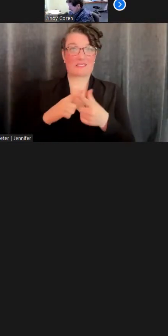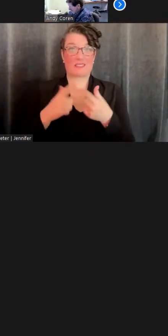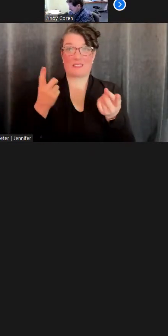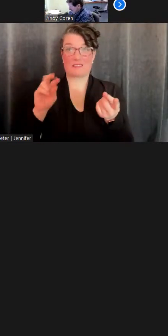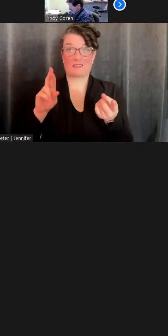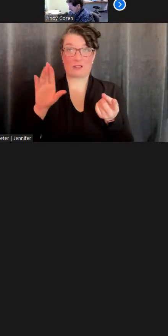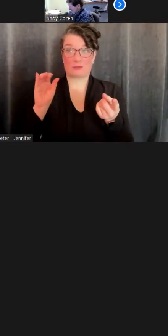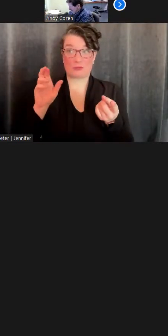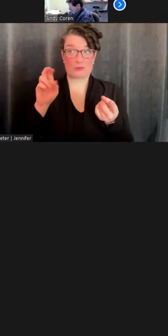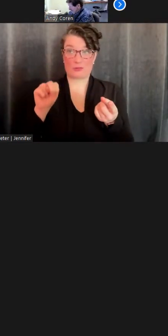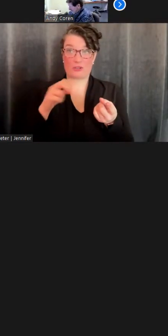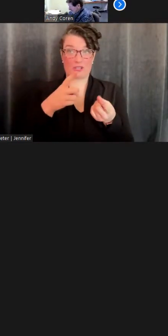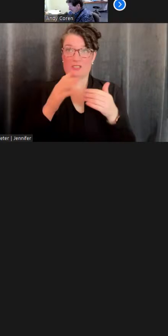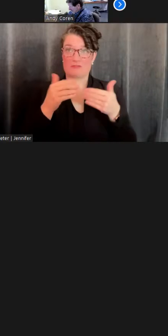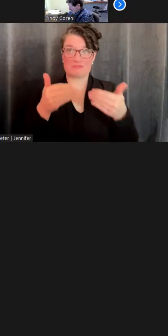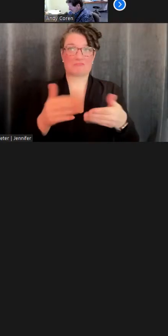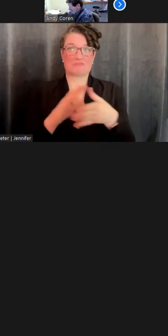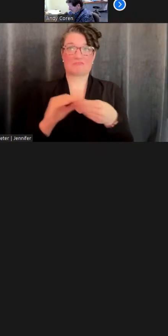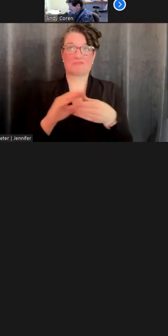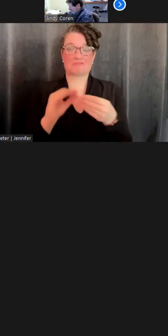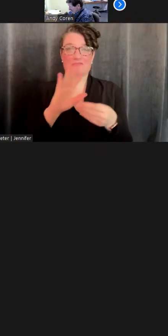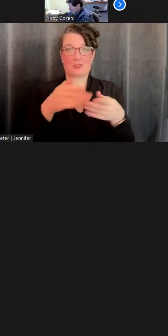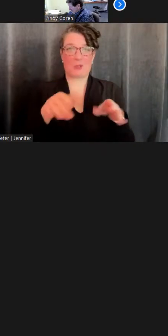into any closing comments you have.